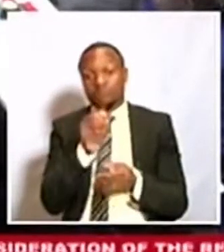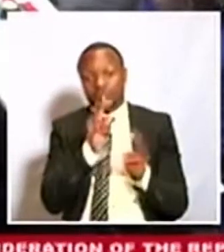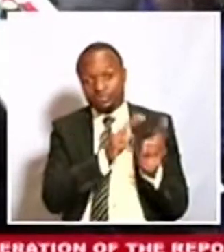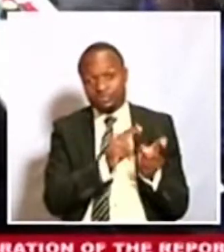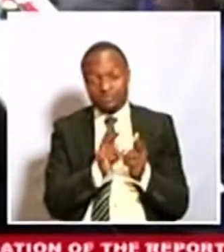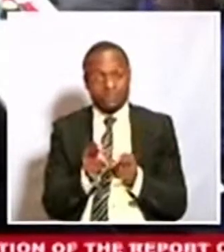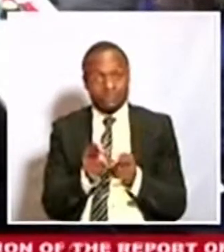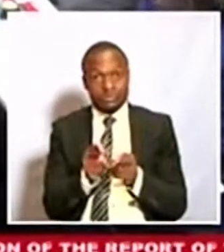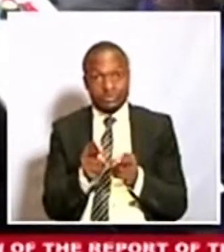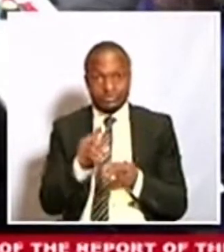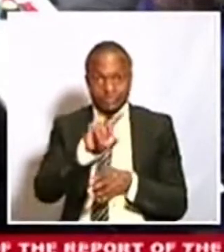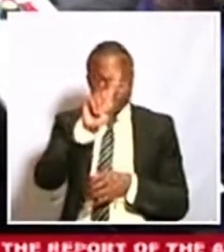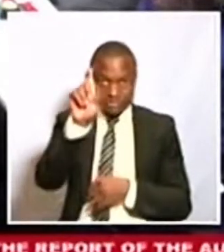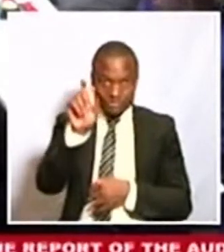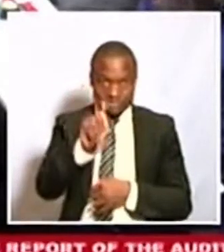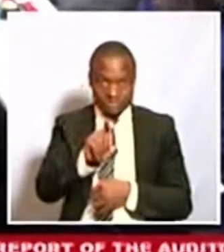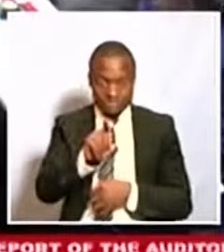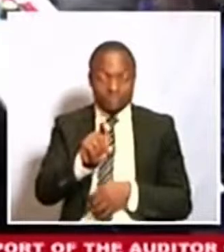that query. Okay.